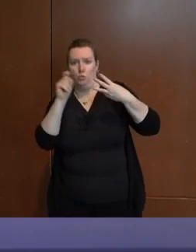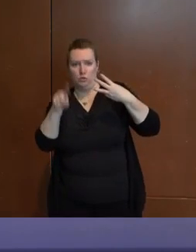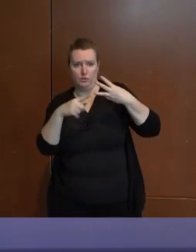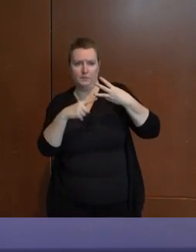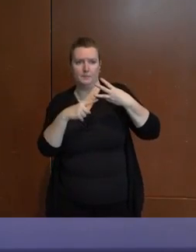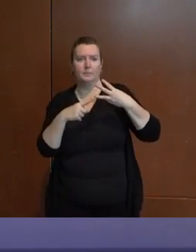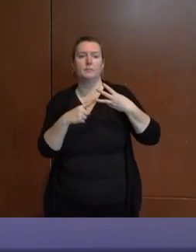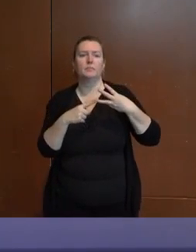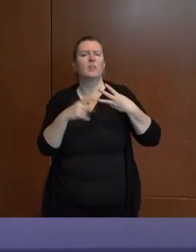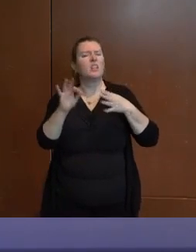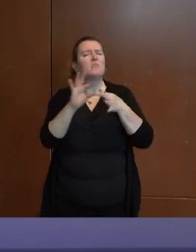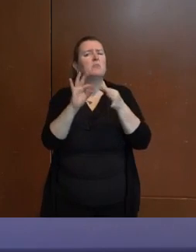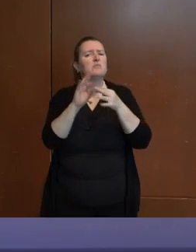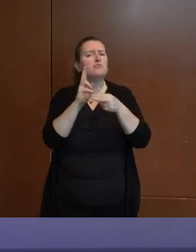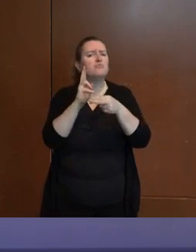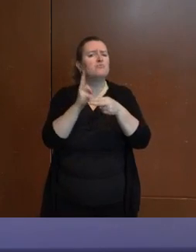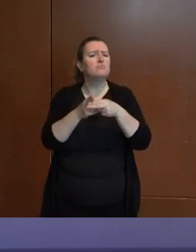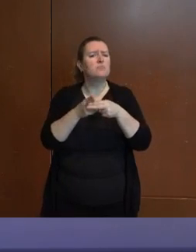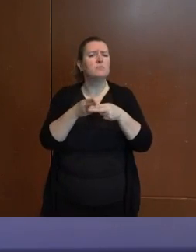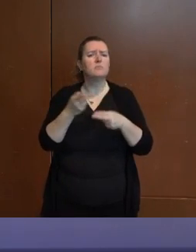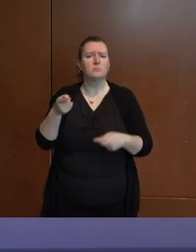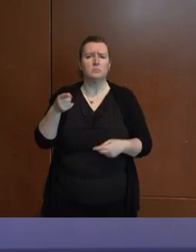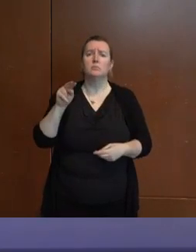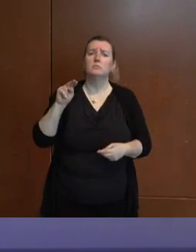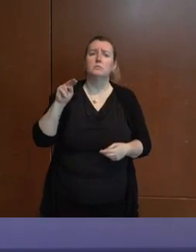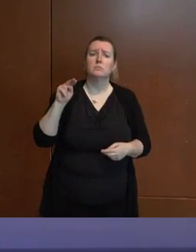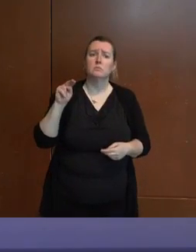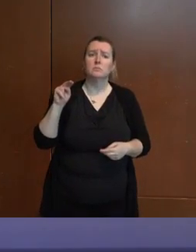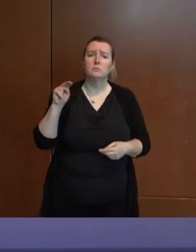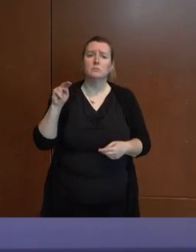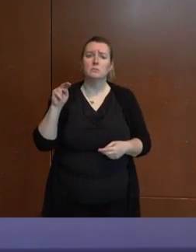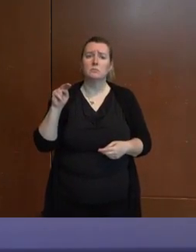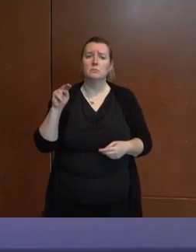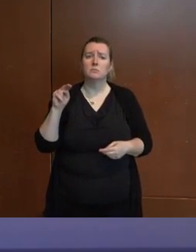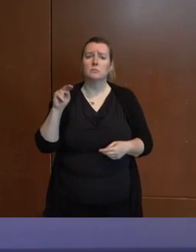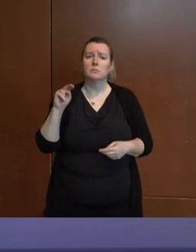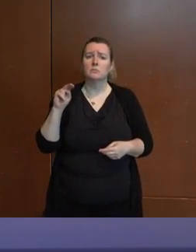residents who come from out-of-state. Would those be as